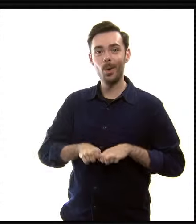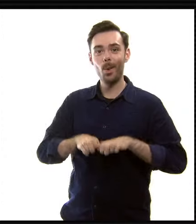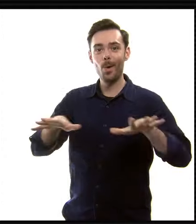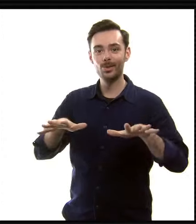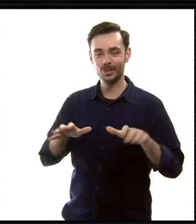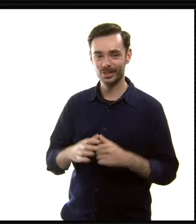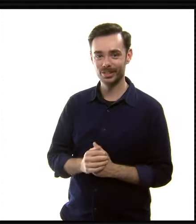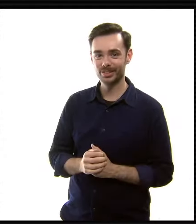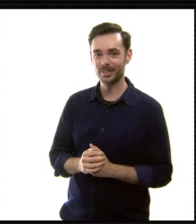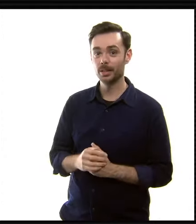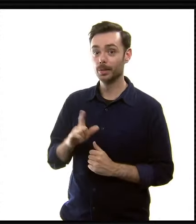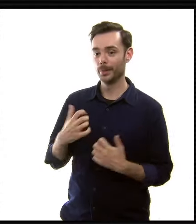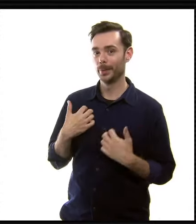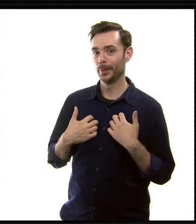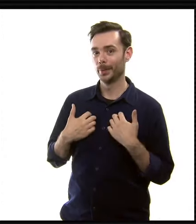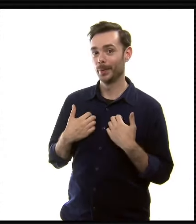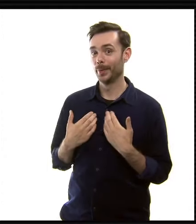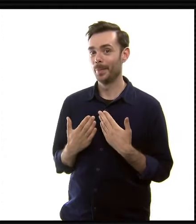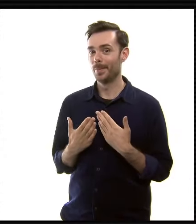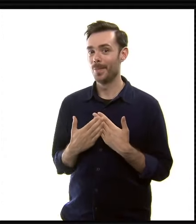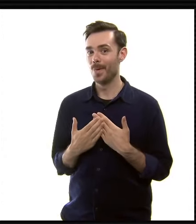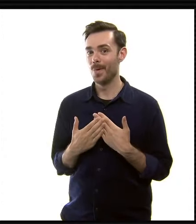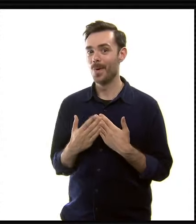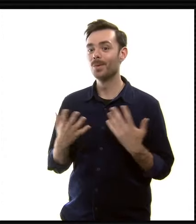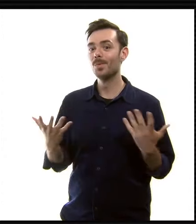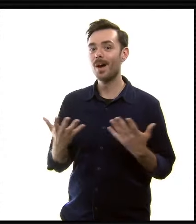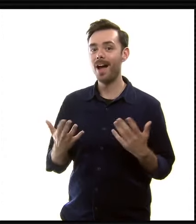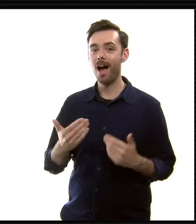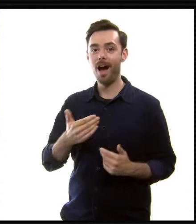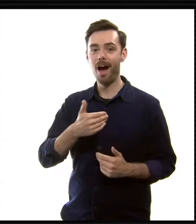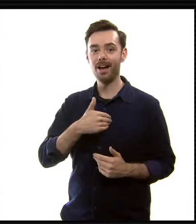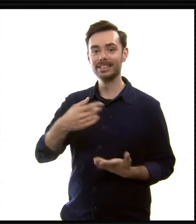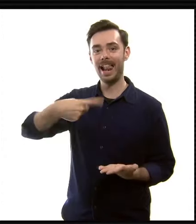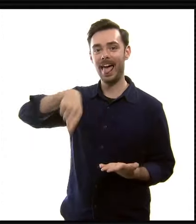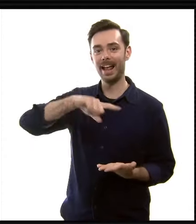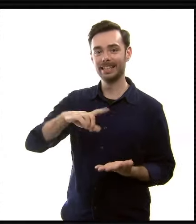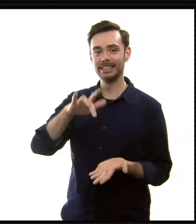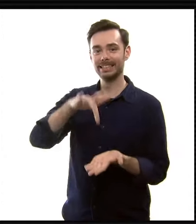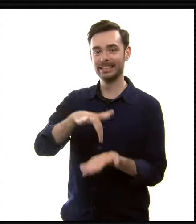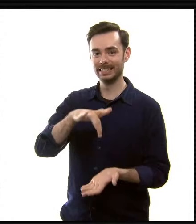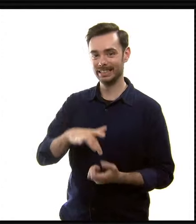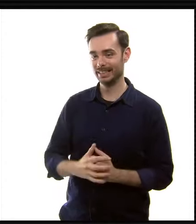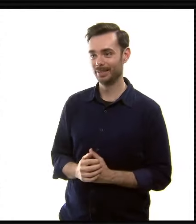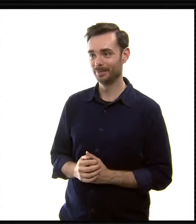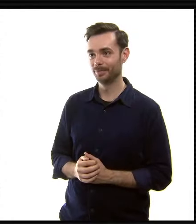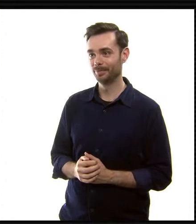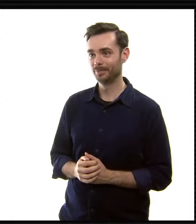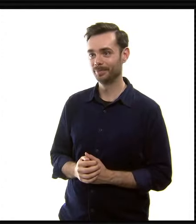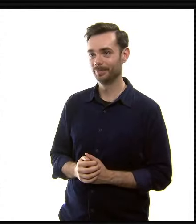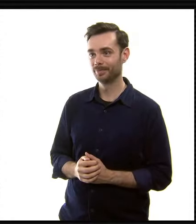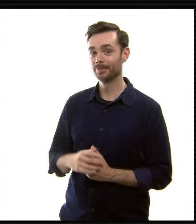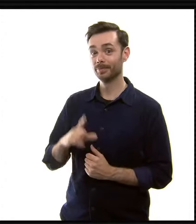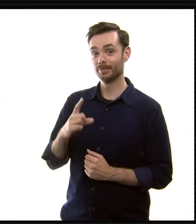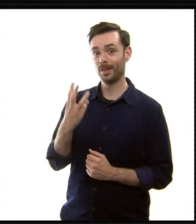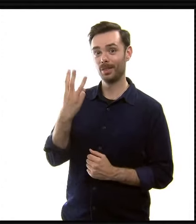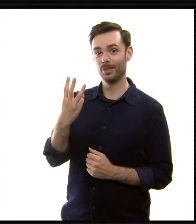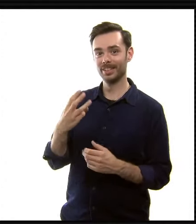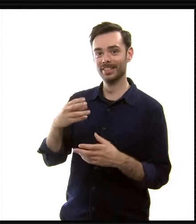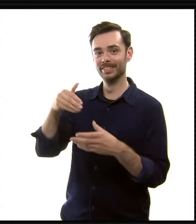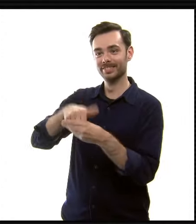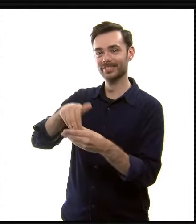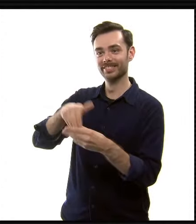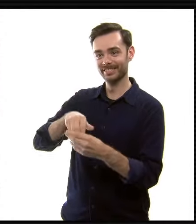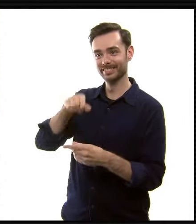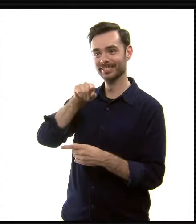exciting developments taking place in Heartlake City. To tell us about it are three members of the Lego Friends team, Ellen,